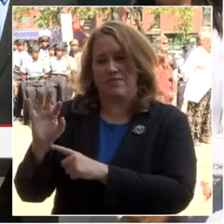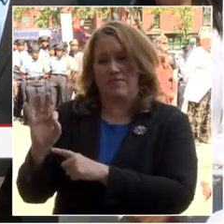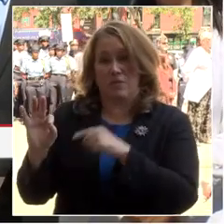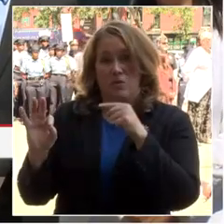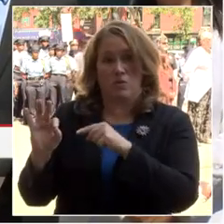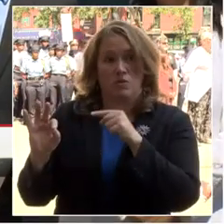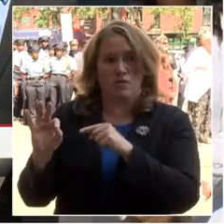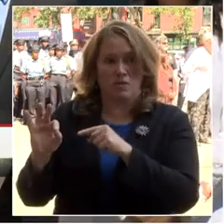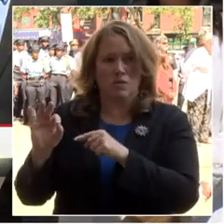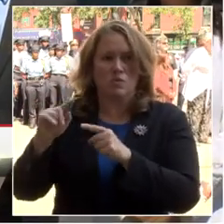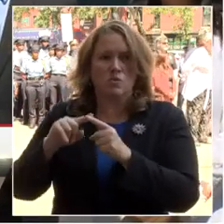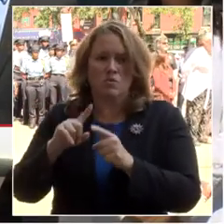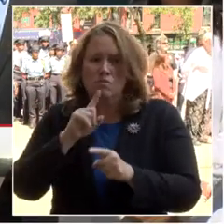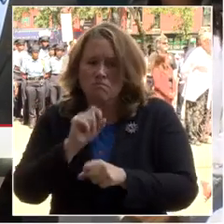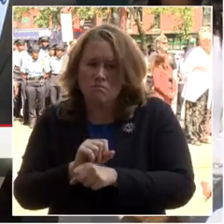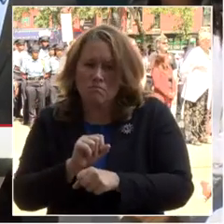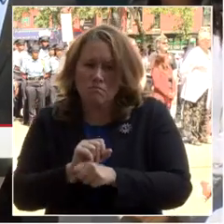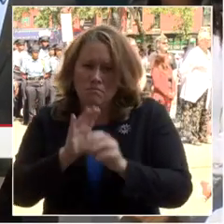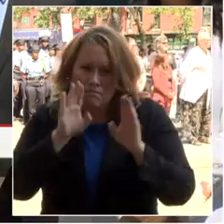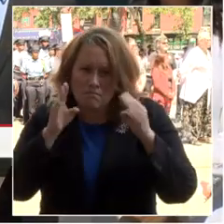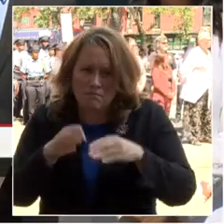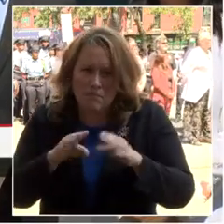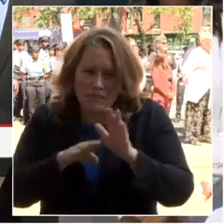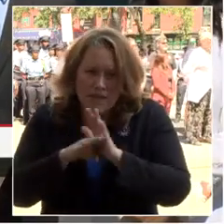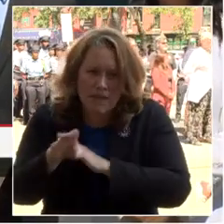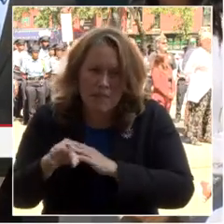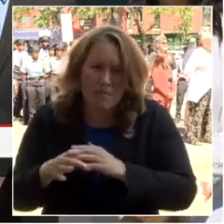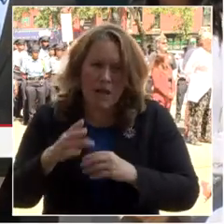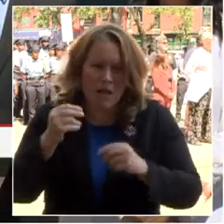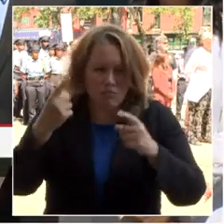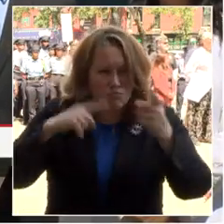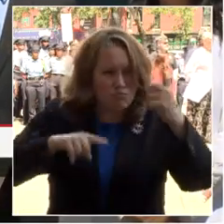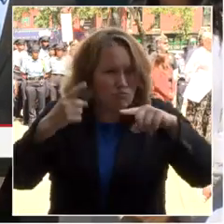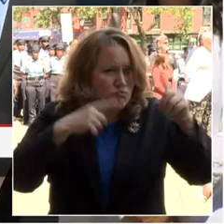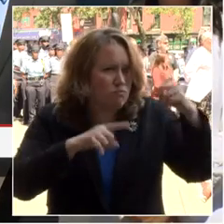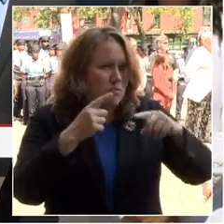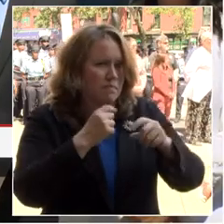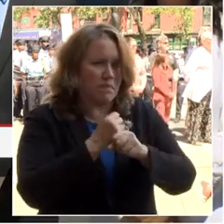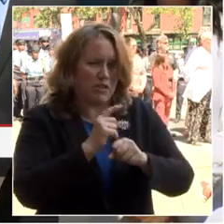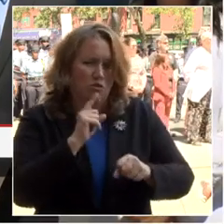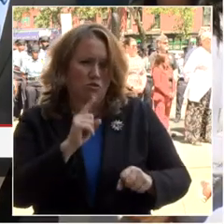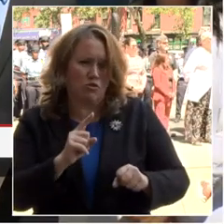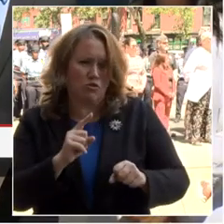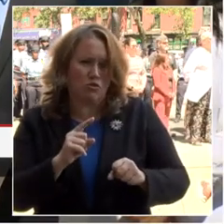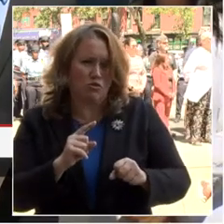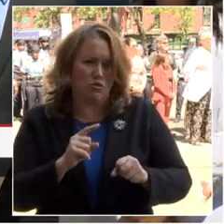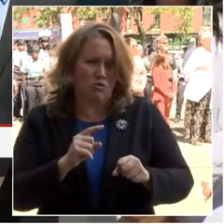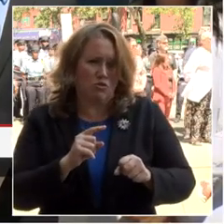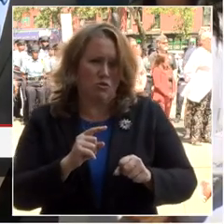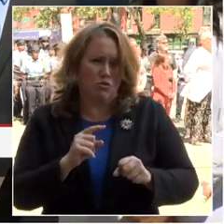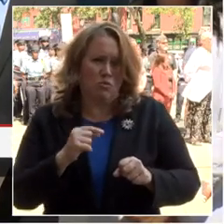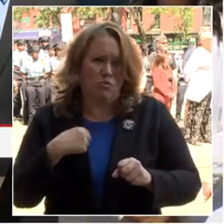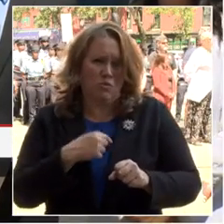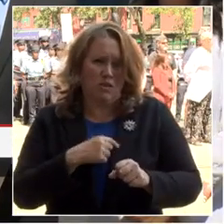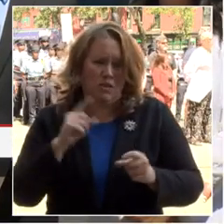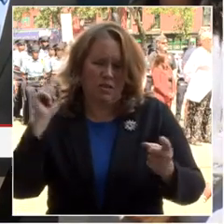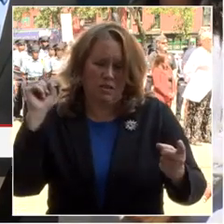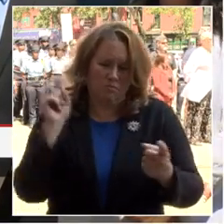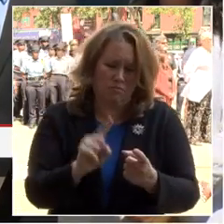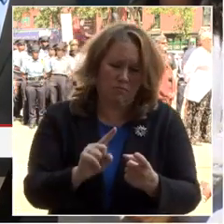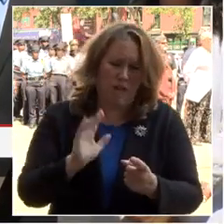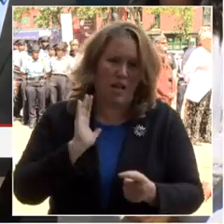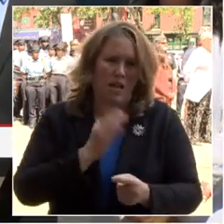a coordinated public safety response in our nightlife corridors with a goal of decreasing violent crime and nonviolent